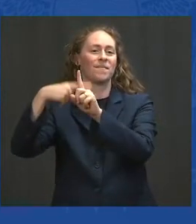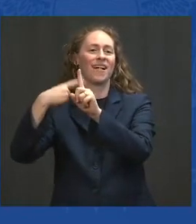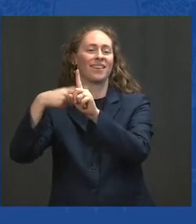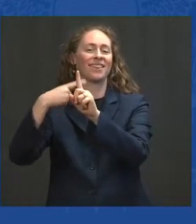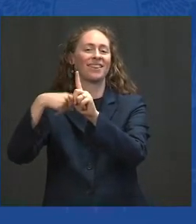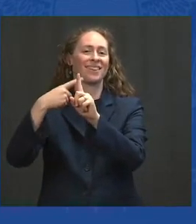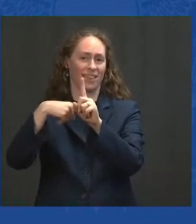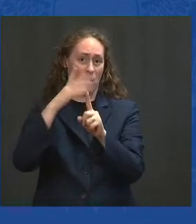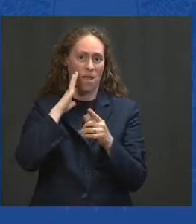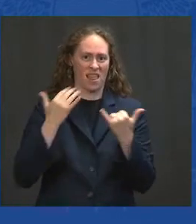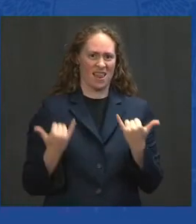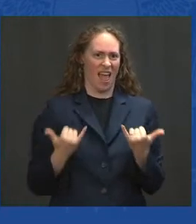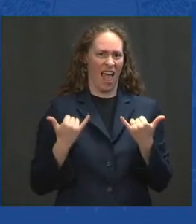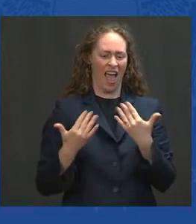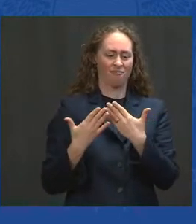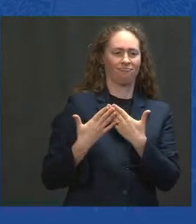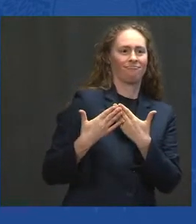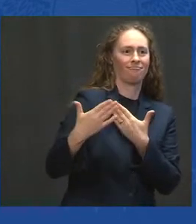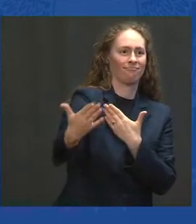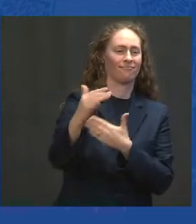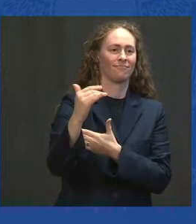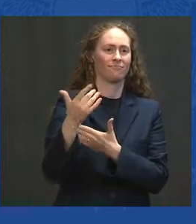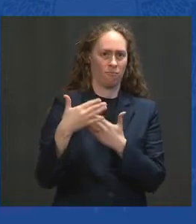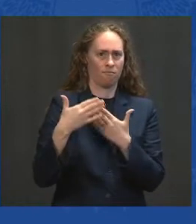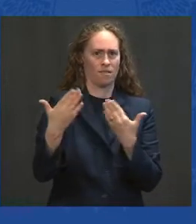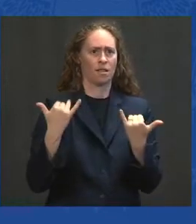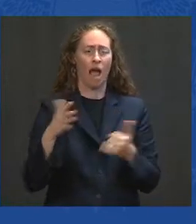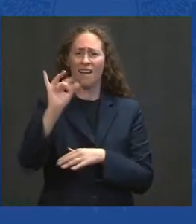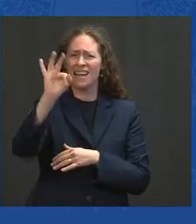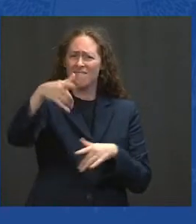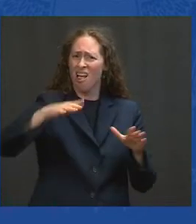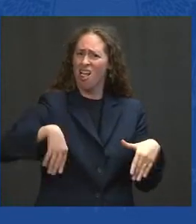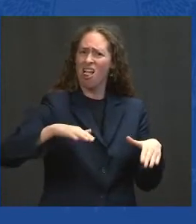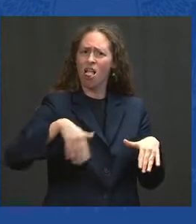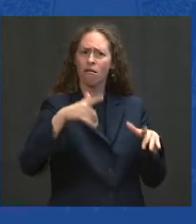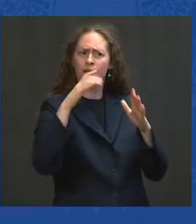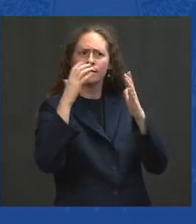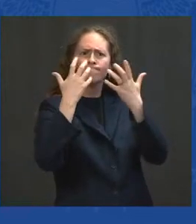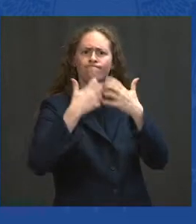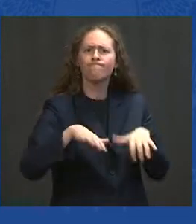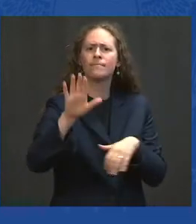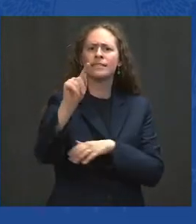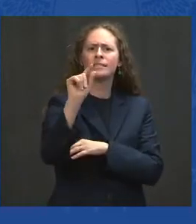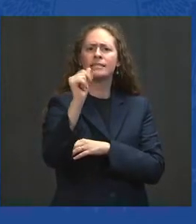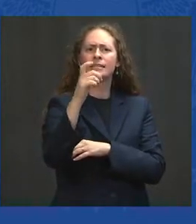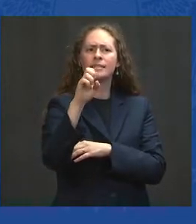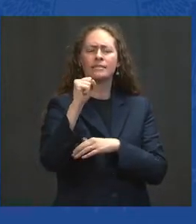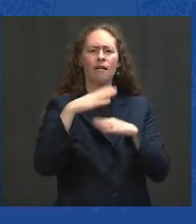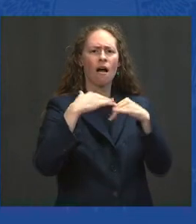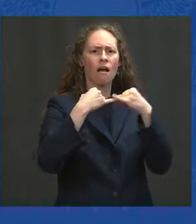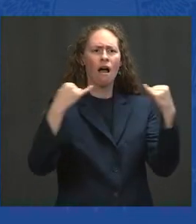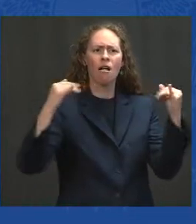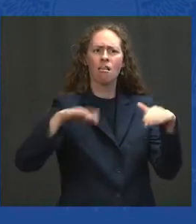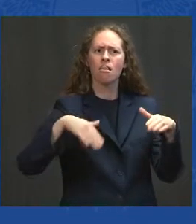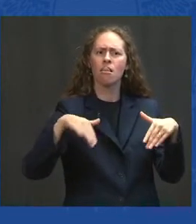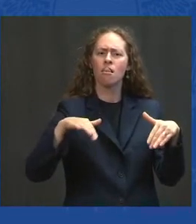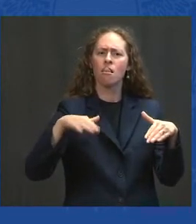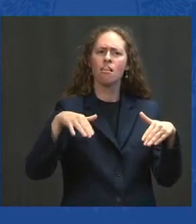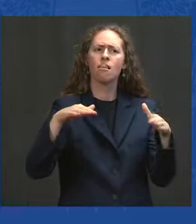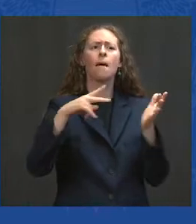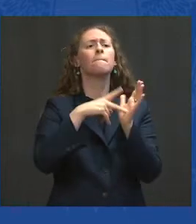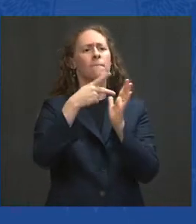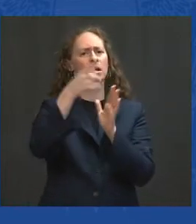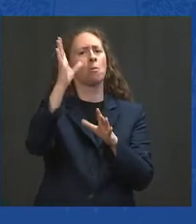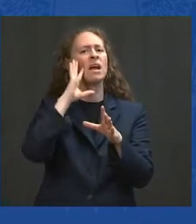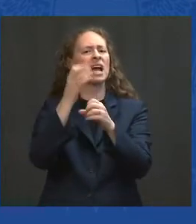and December. If you don't file your taxes electronically, as you did last year, you can expect to receive a check in the